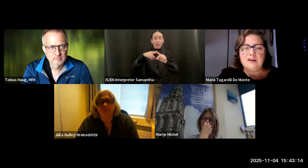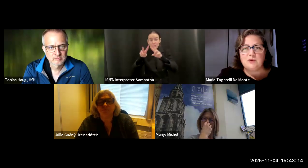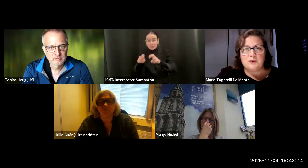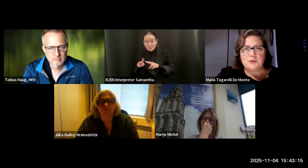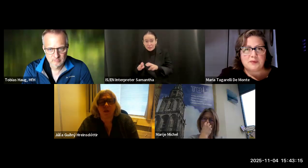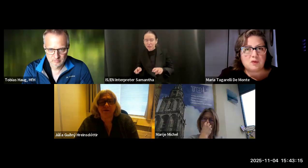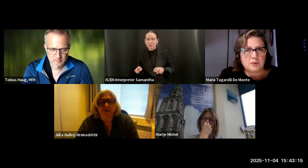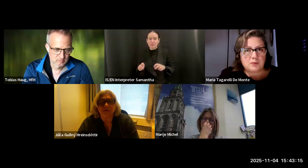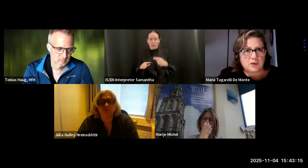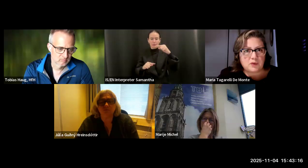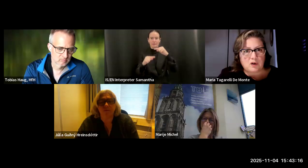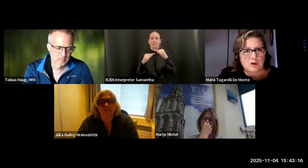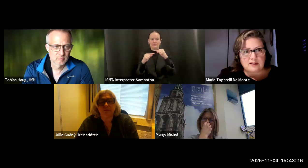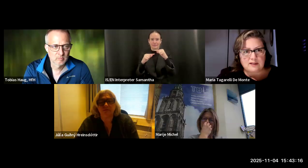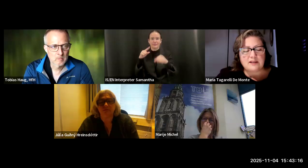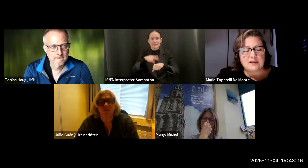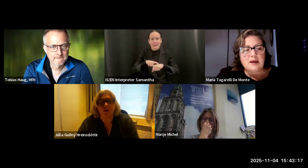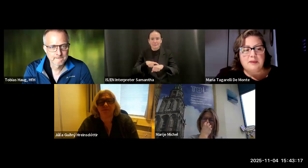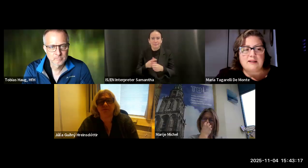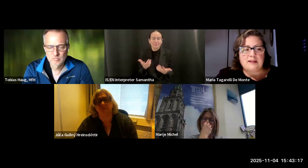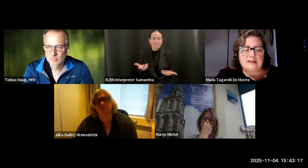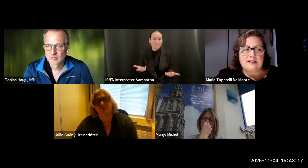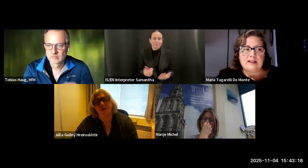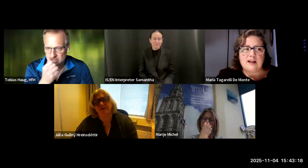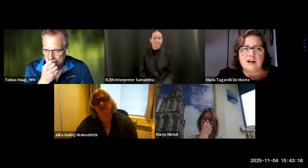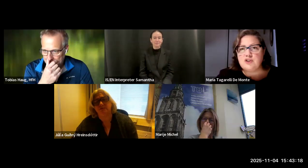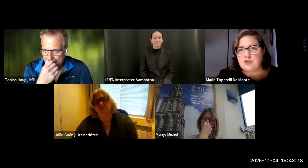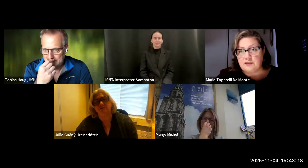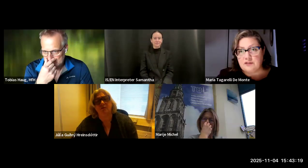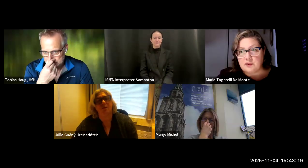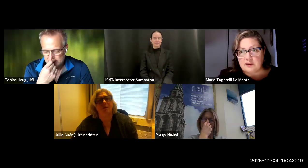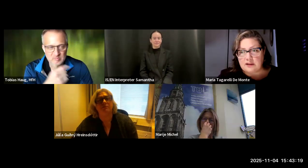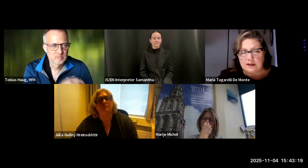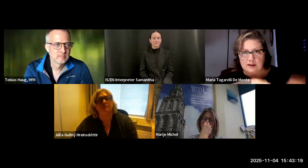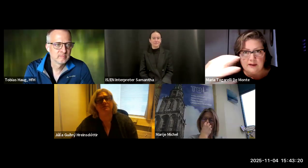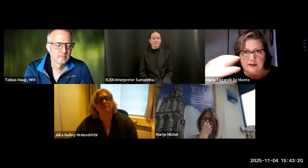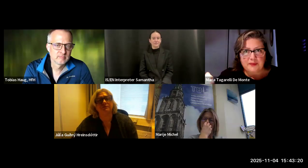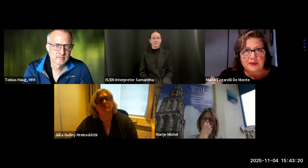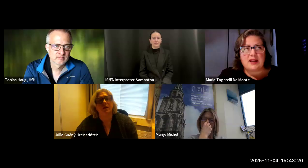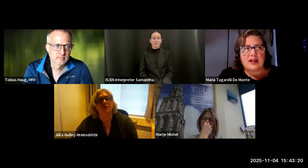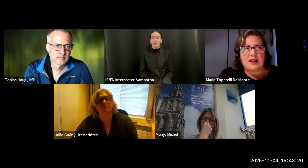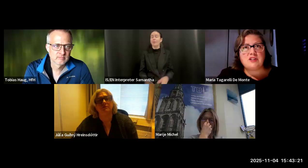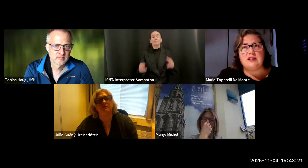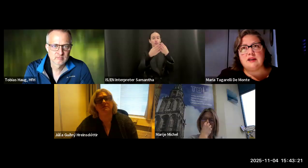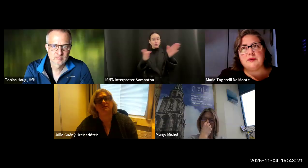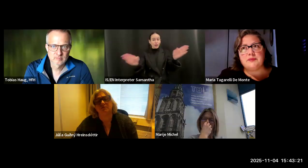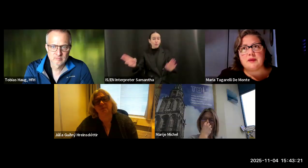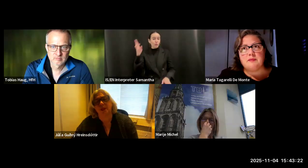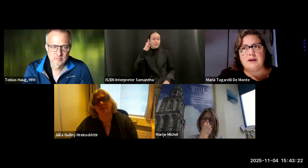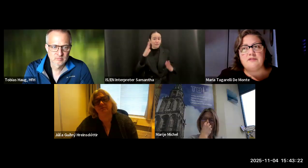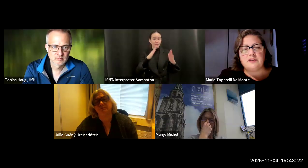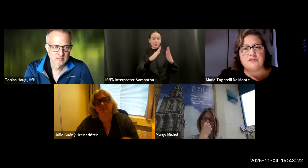time to produce contents. But the larger deaf community can